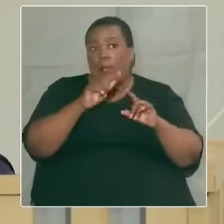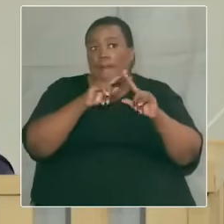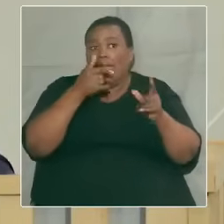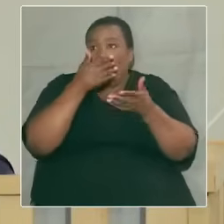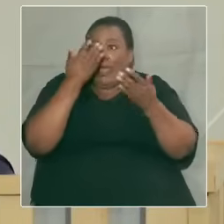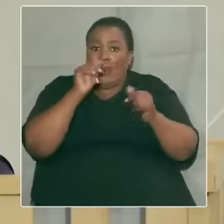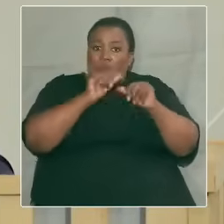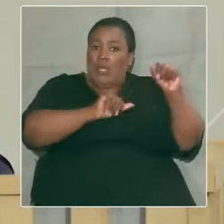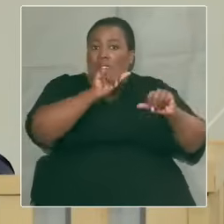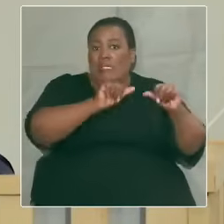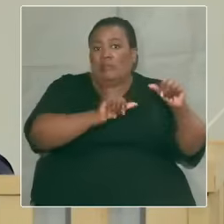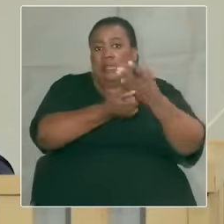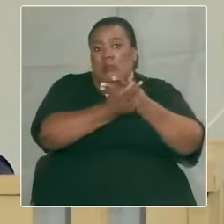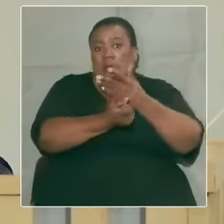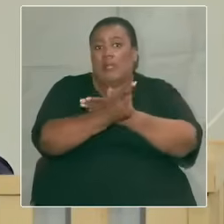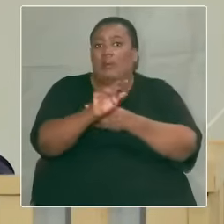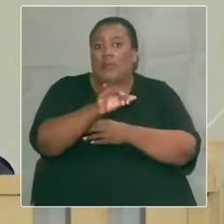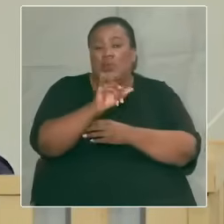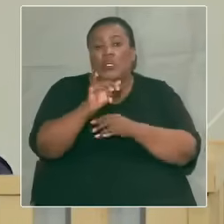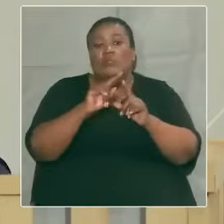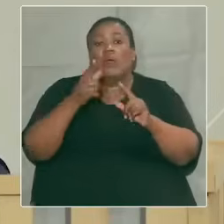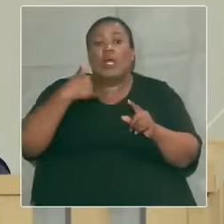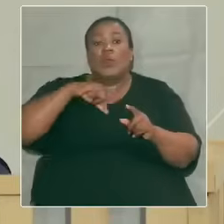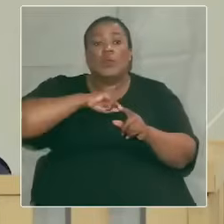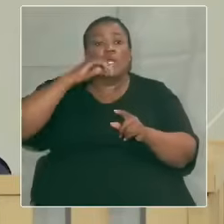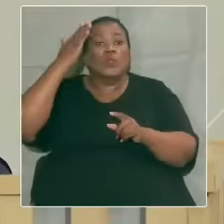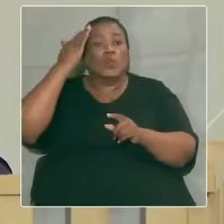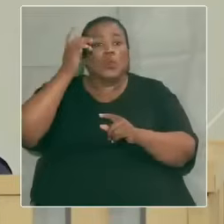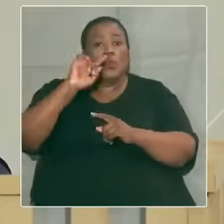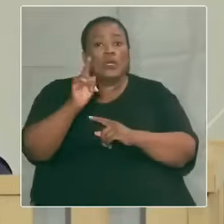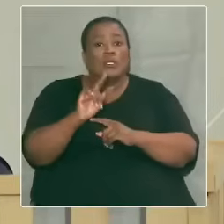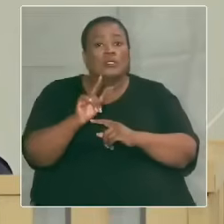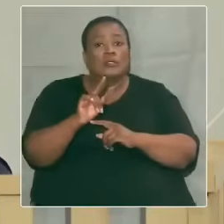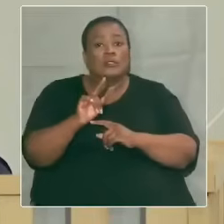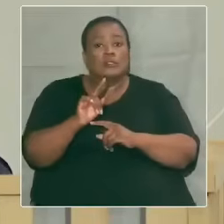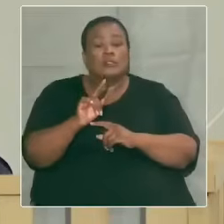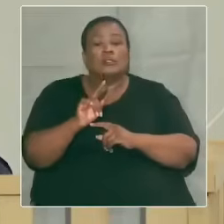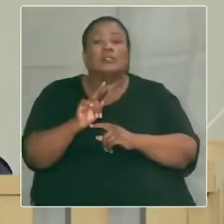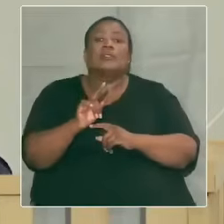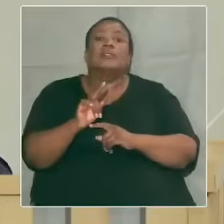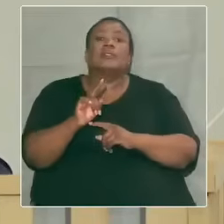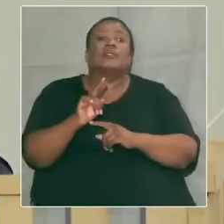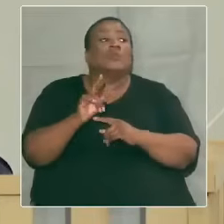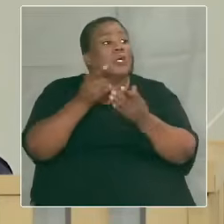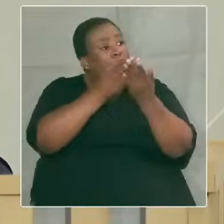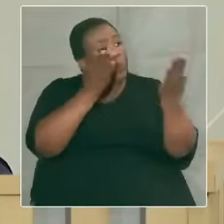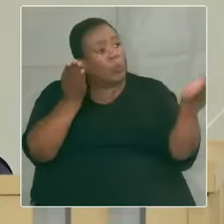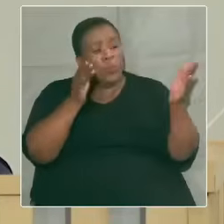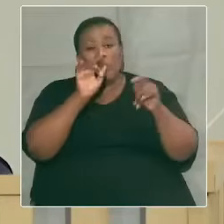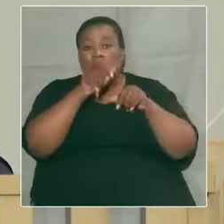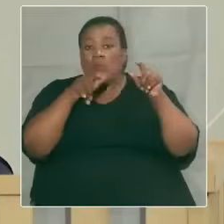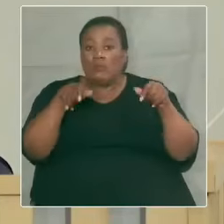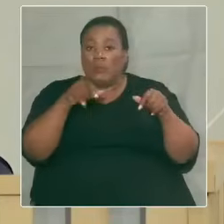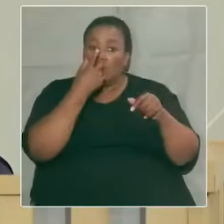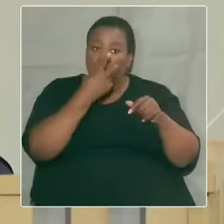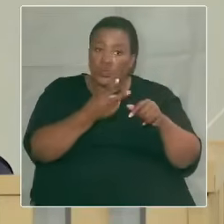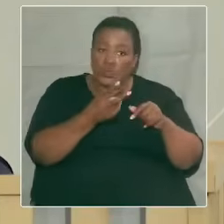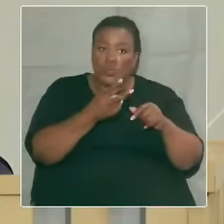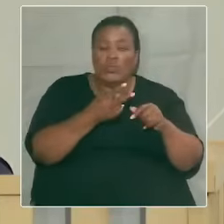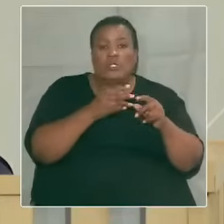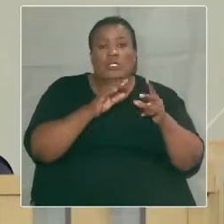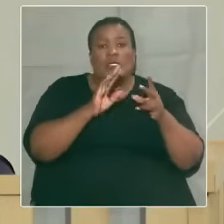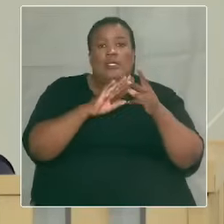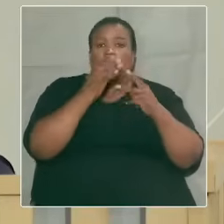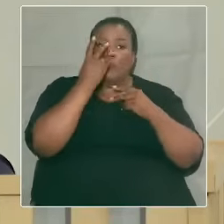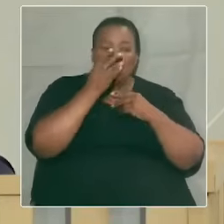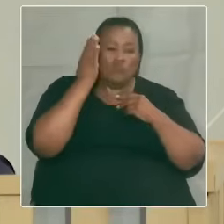was done. But what we know is what I'm sure everybody knows, everybody sees, a lot